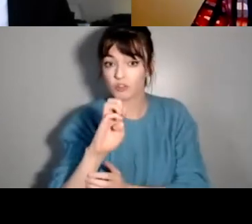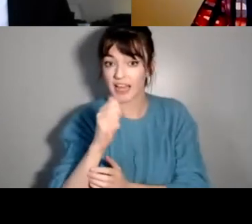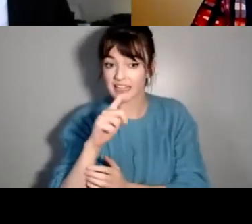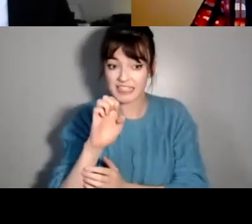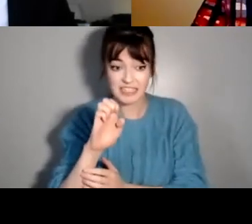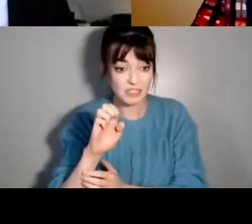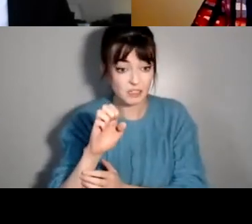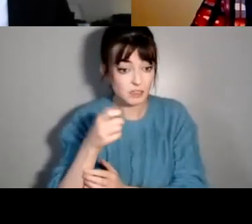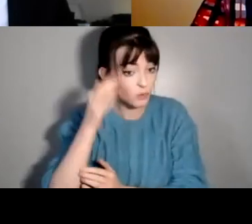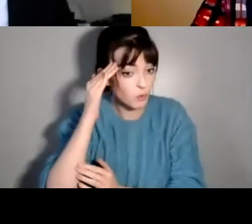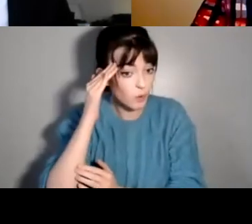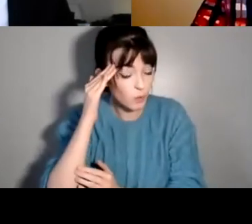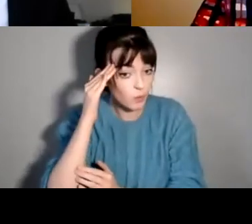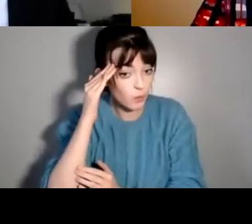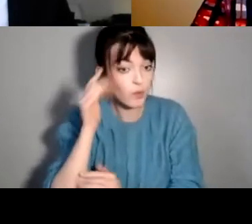know?